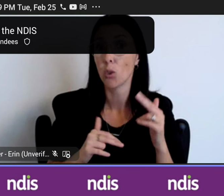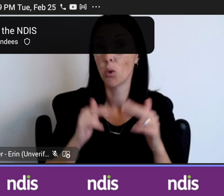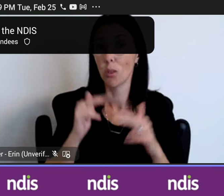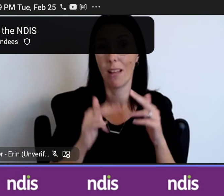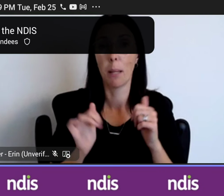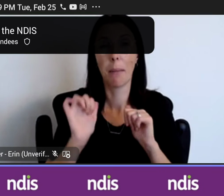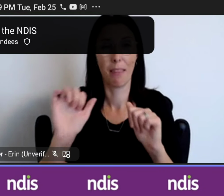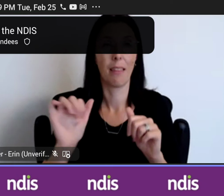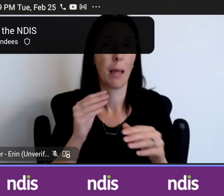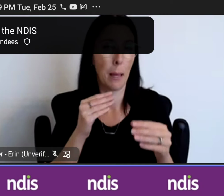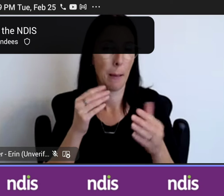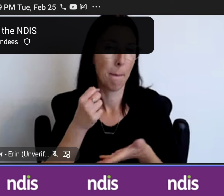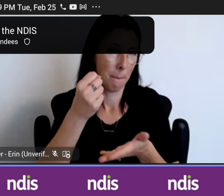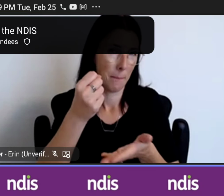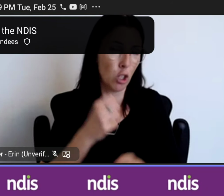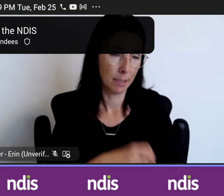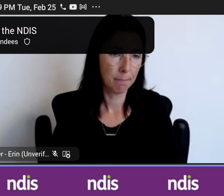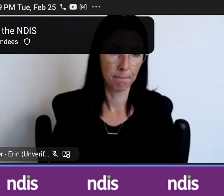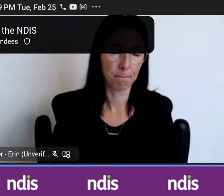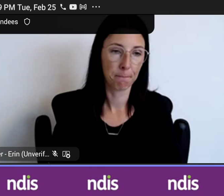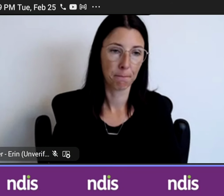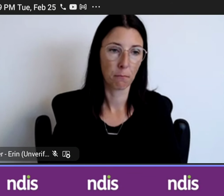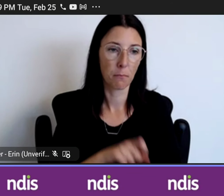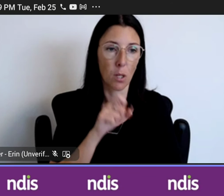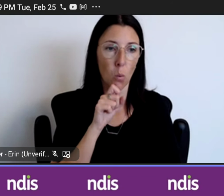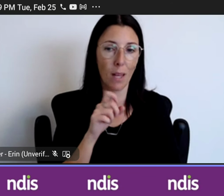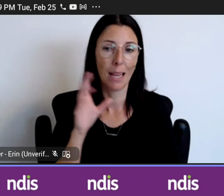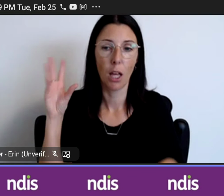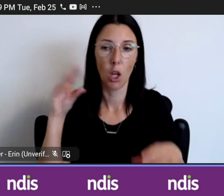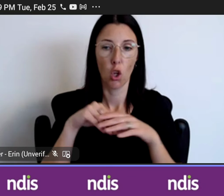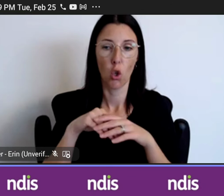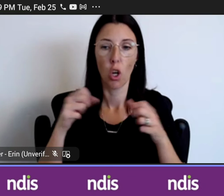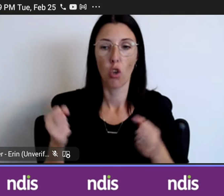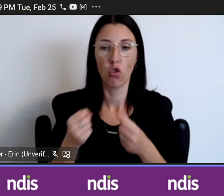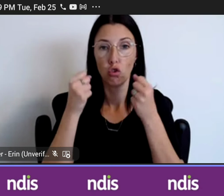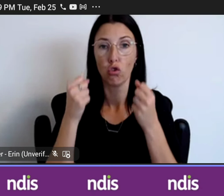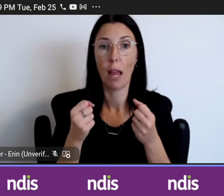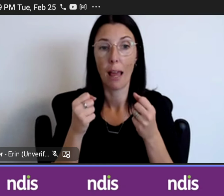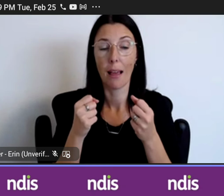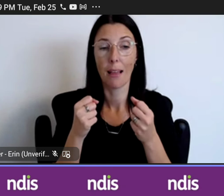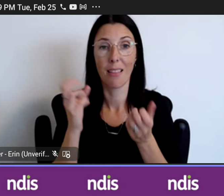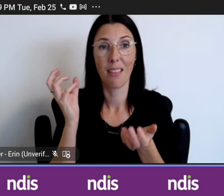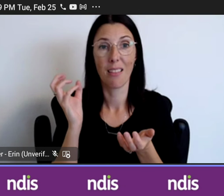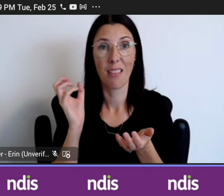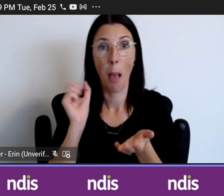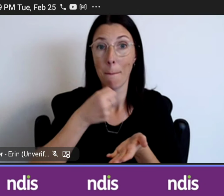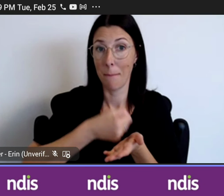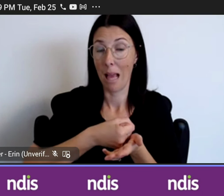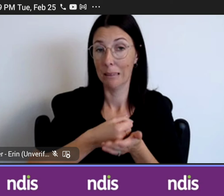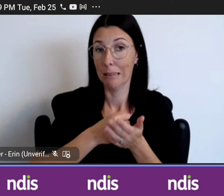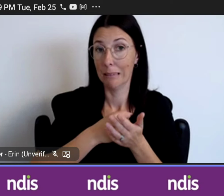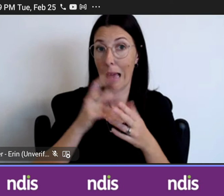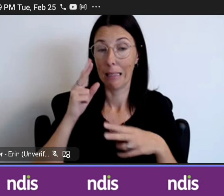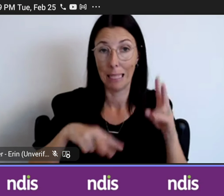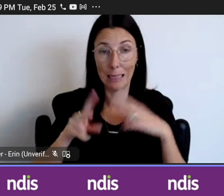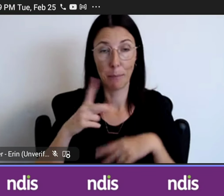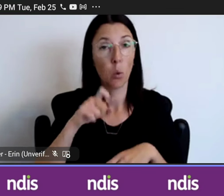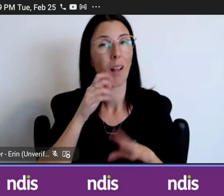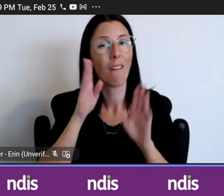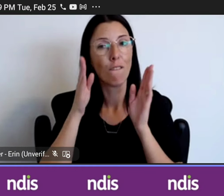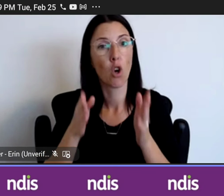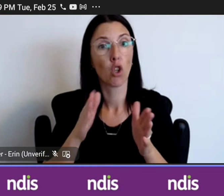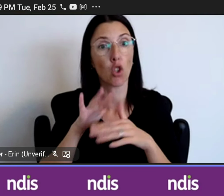budget. So it's going to include strength-based assessment that will focus on a participant's support